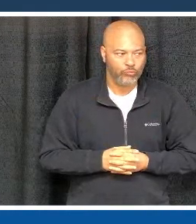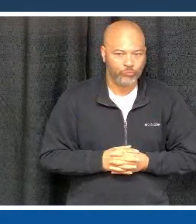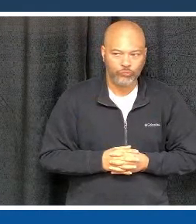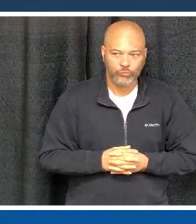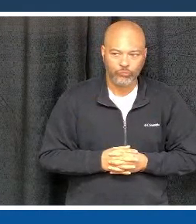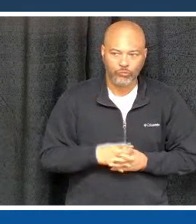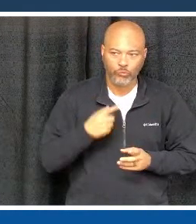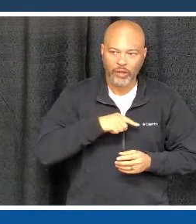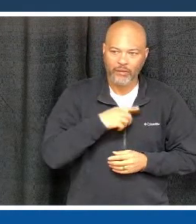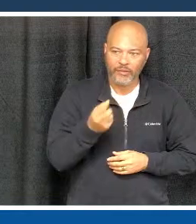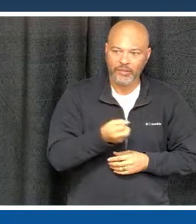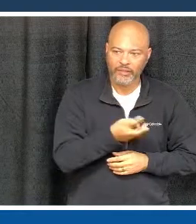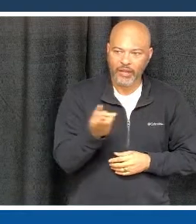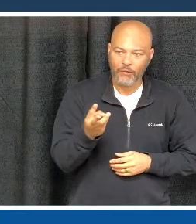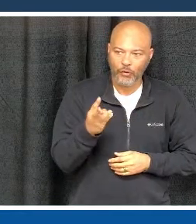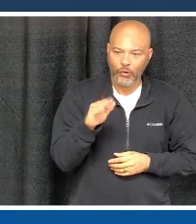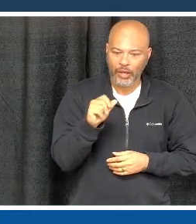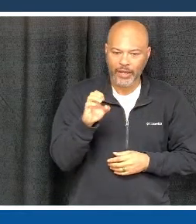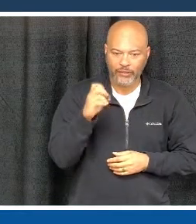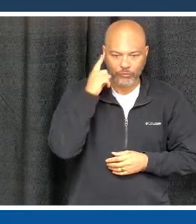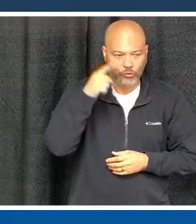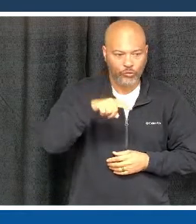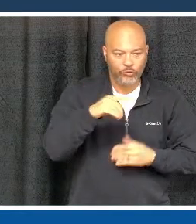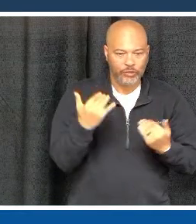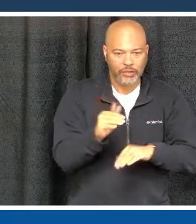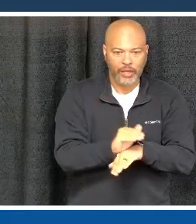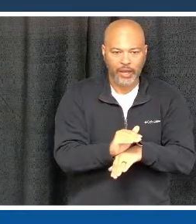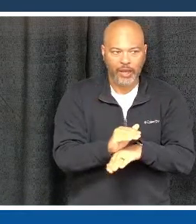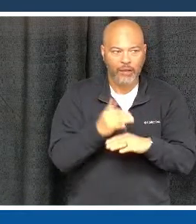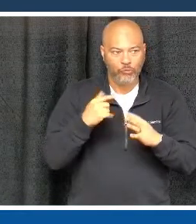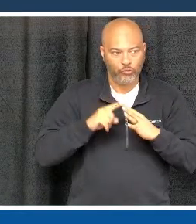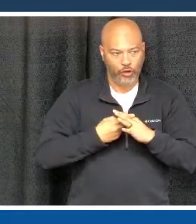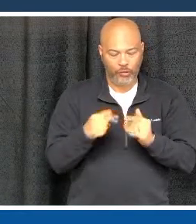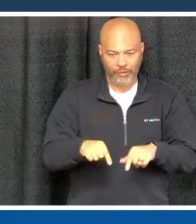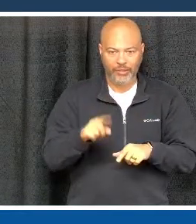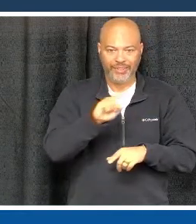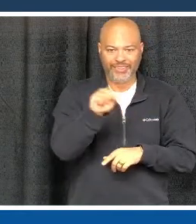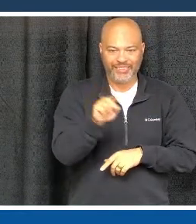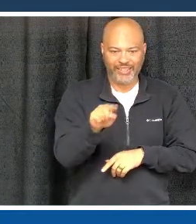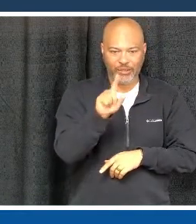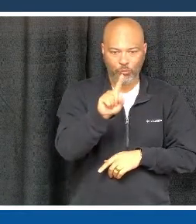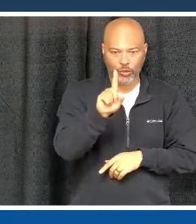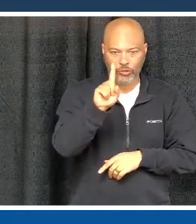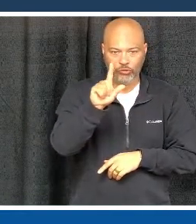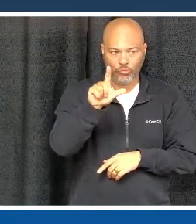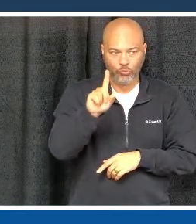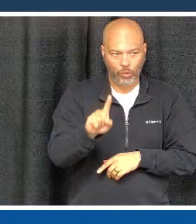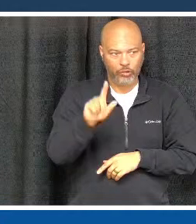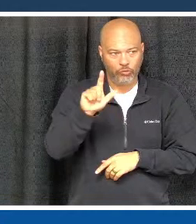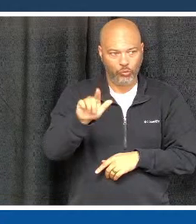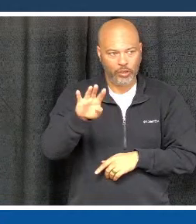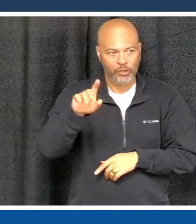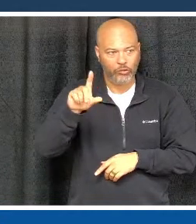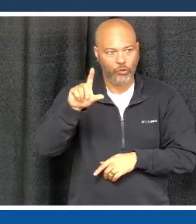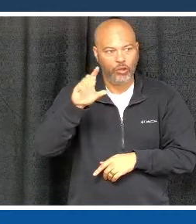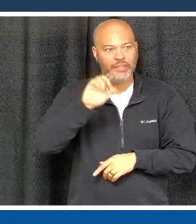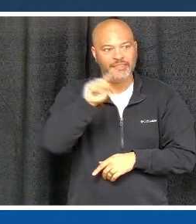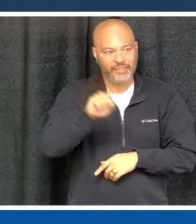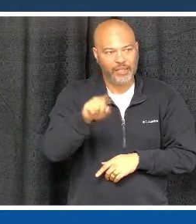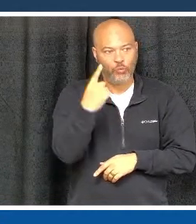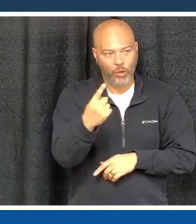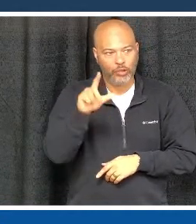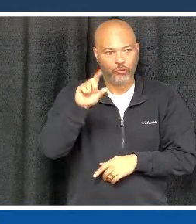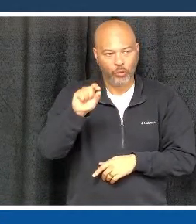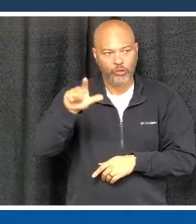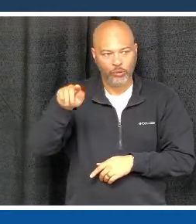We have several cases before you tonight, and we'll start with this one. This is a Z1 2024 from the Planning Commission, application of